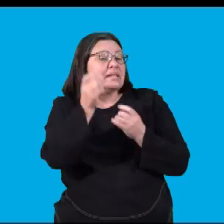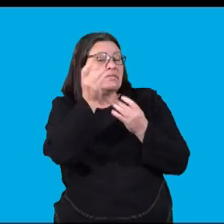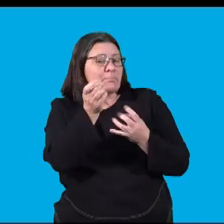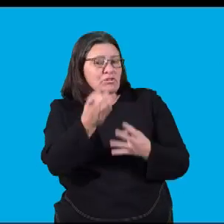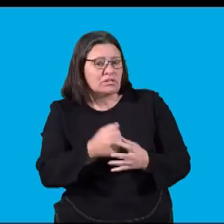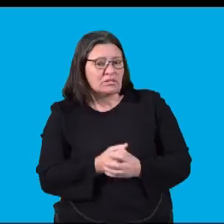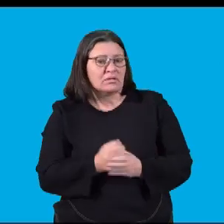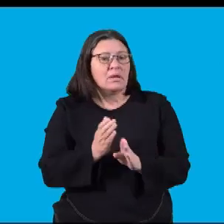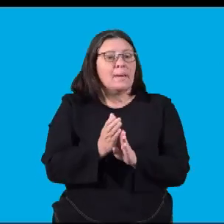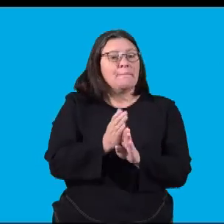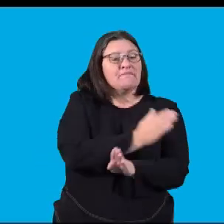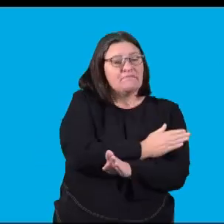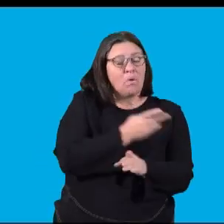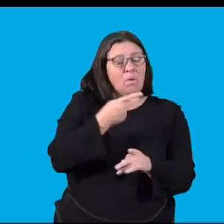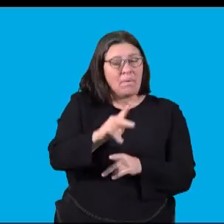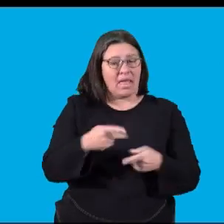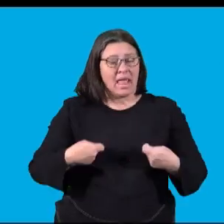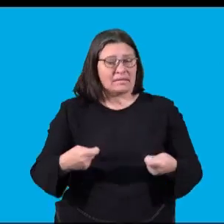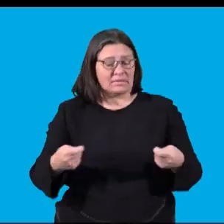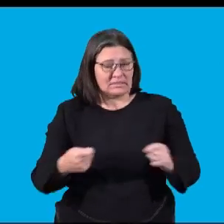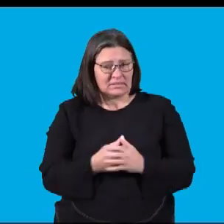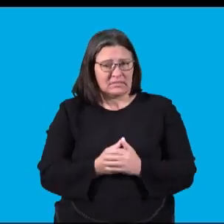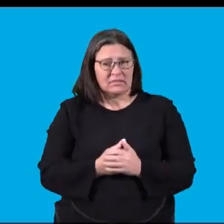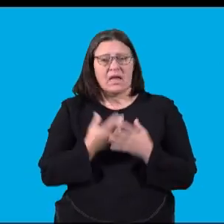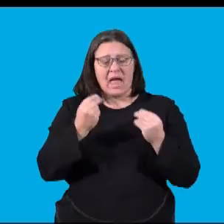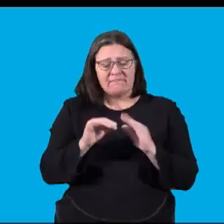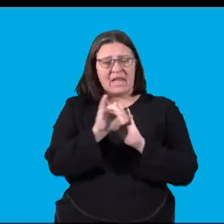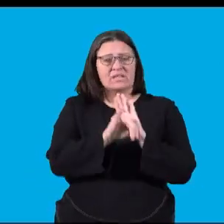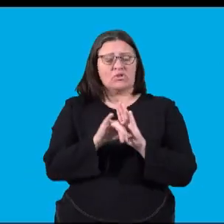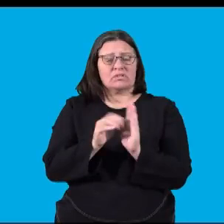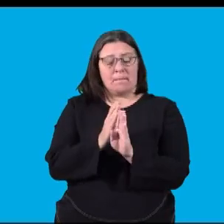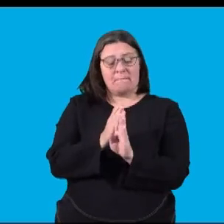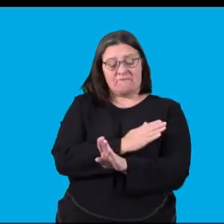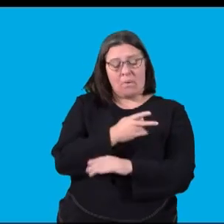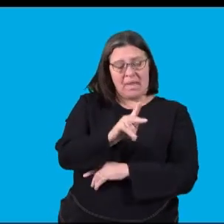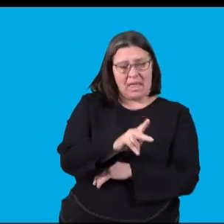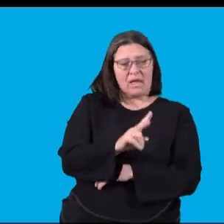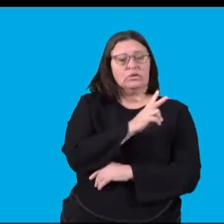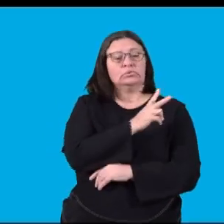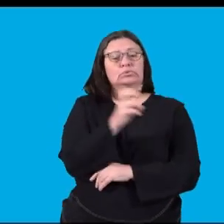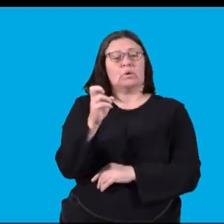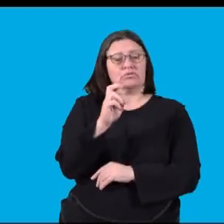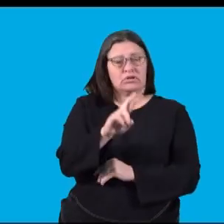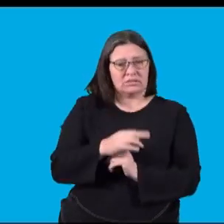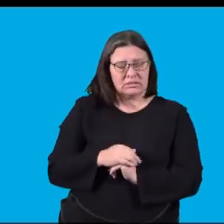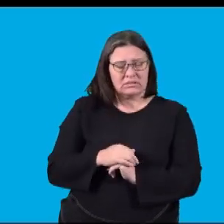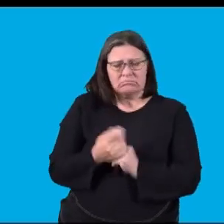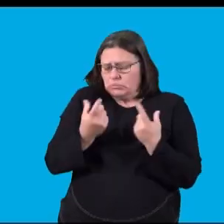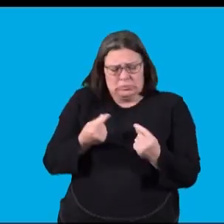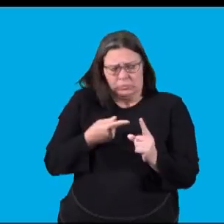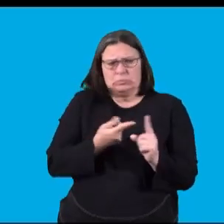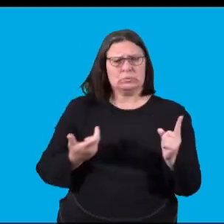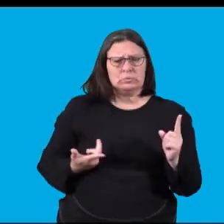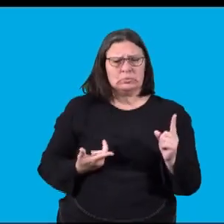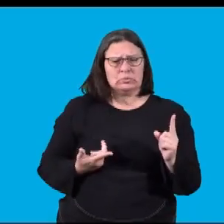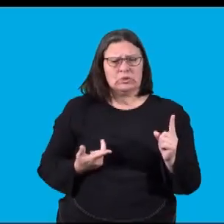Additional information. Prepaid expenses. There is insurance prepaid of 200. What